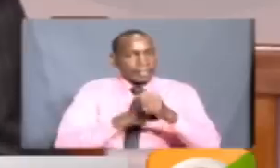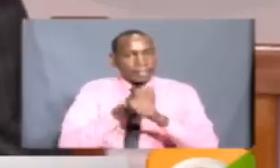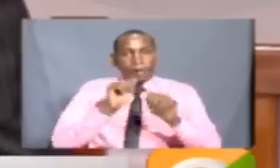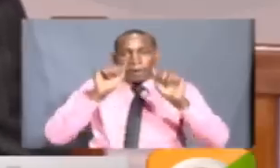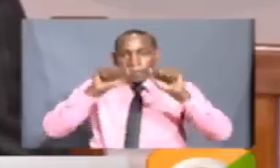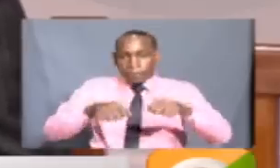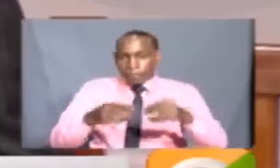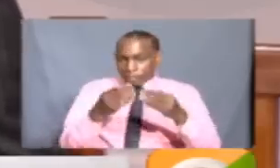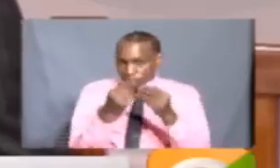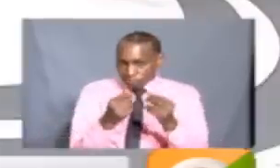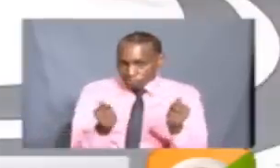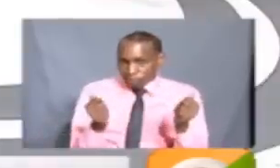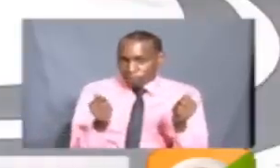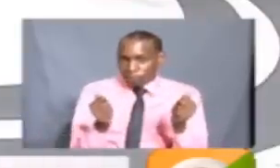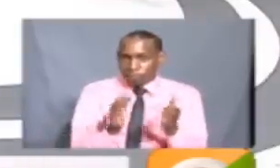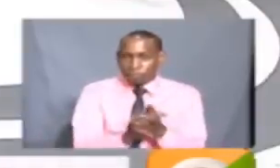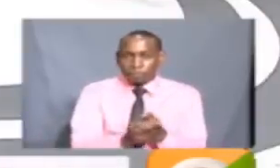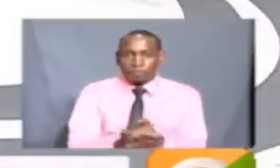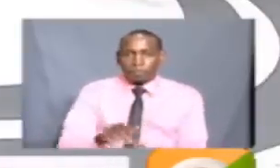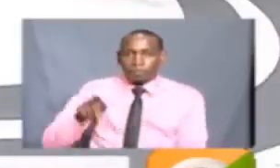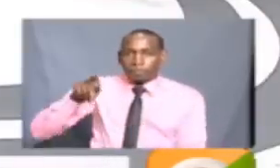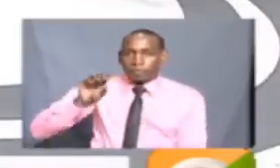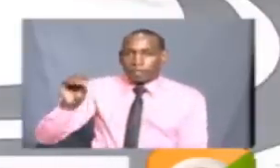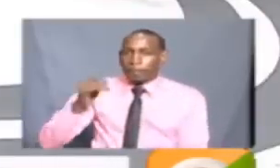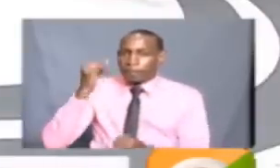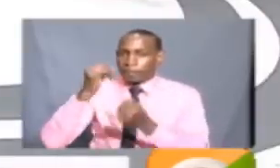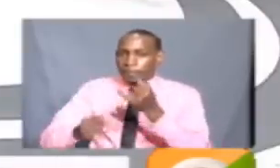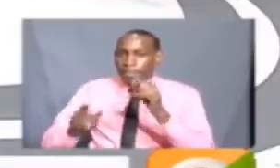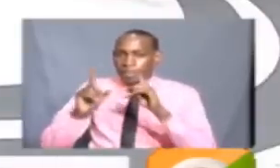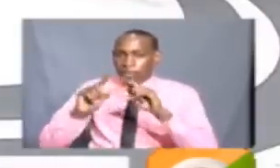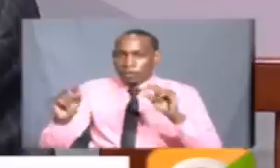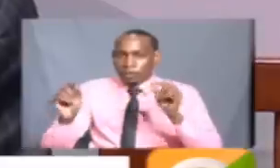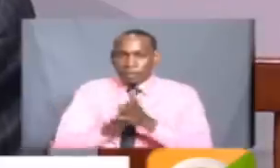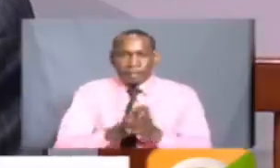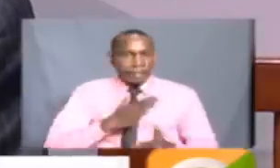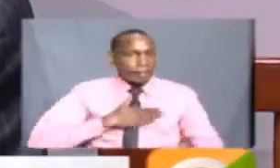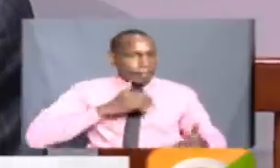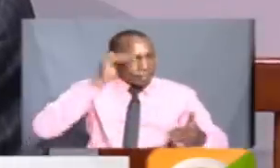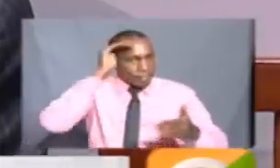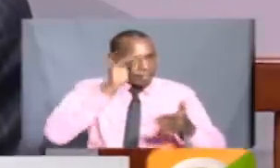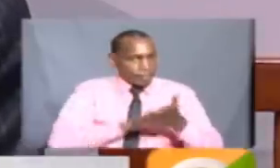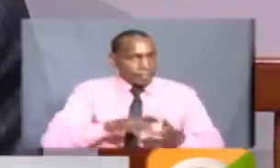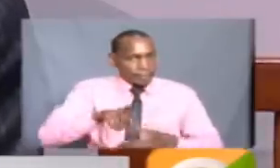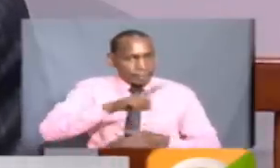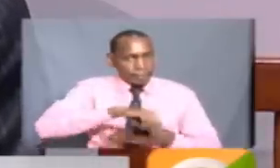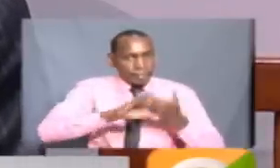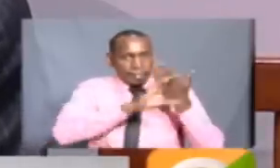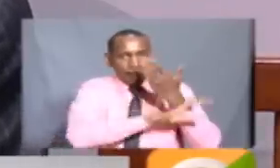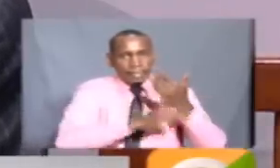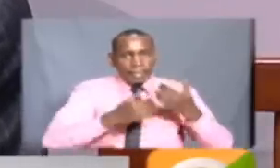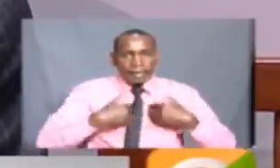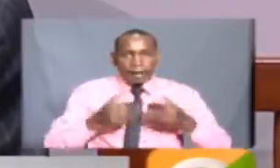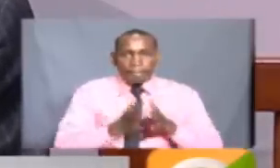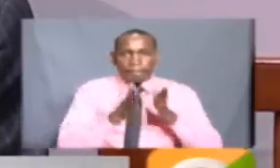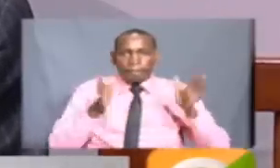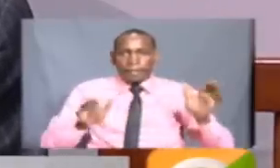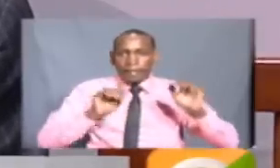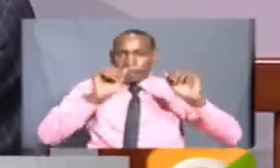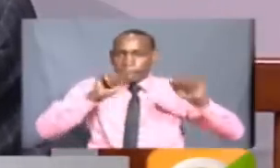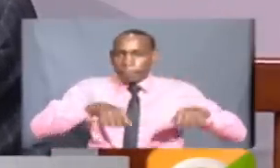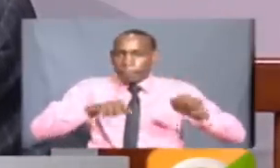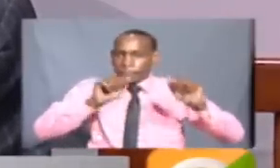avoided. PLO Lumumba, you get the last word. I believe that we are in a country with great potential and